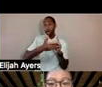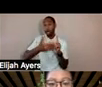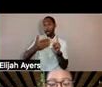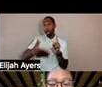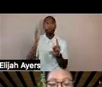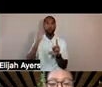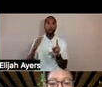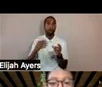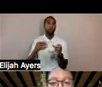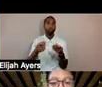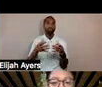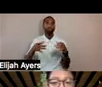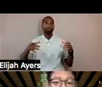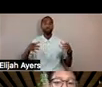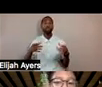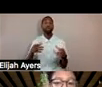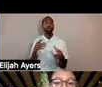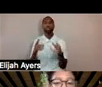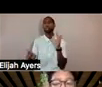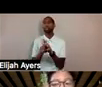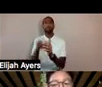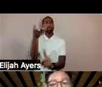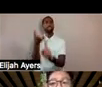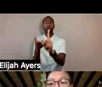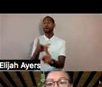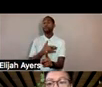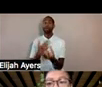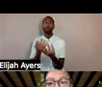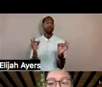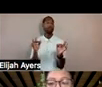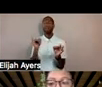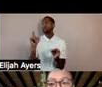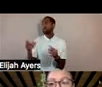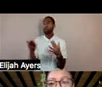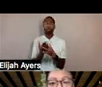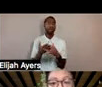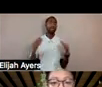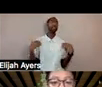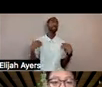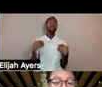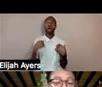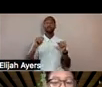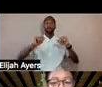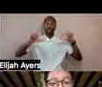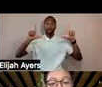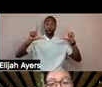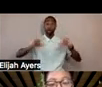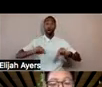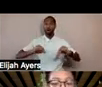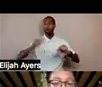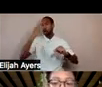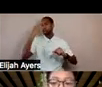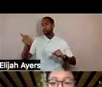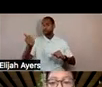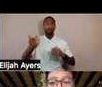moment. And show up as you are. Feel free to take any additional breaks that you need, have your camera on or off, move around your space,